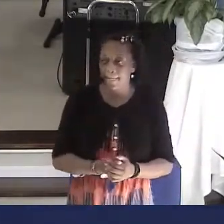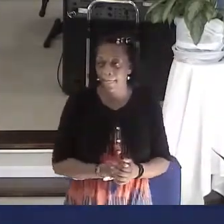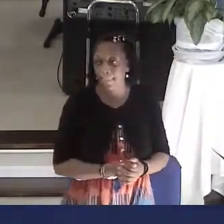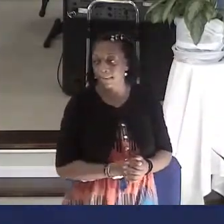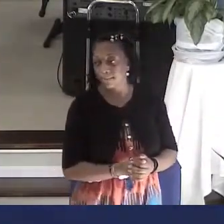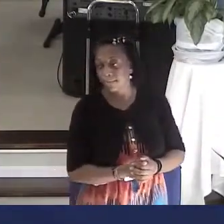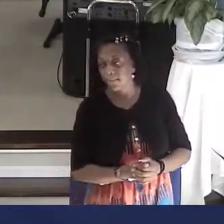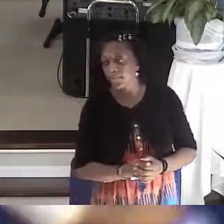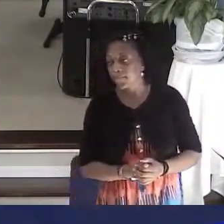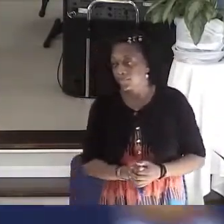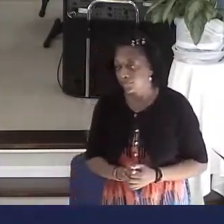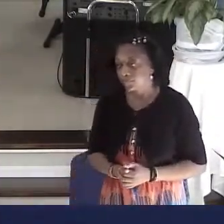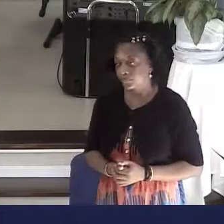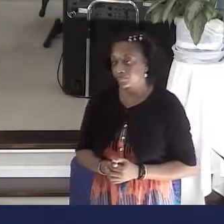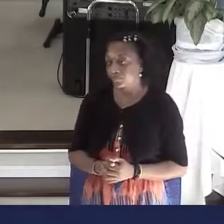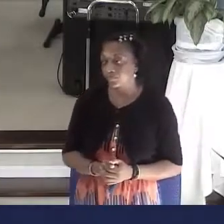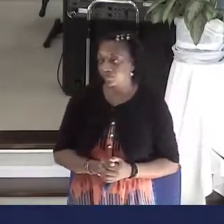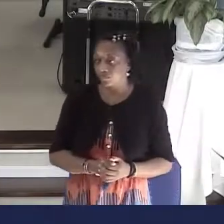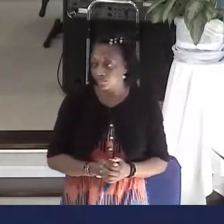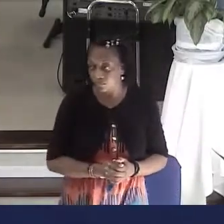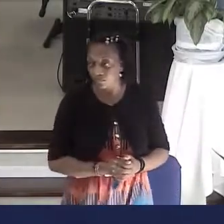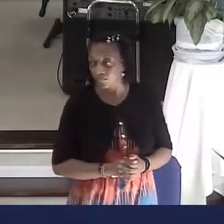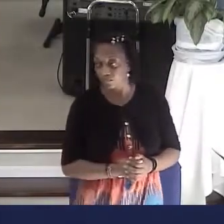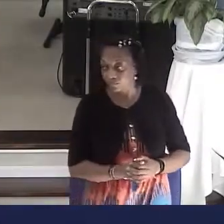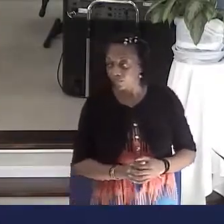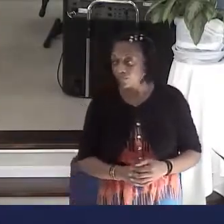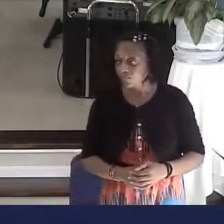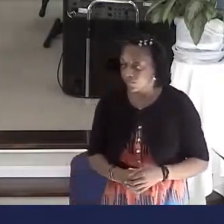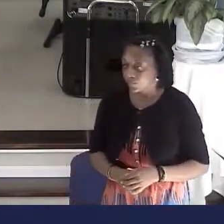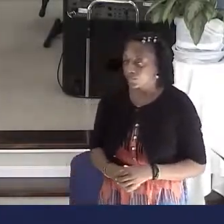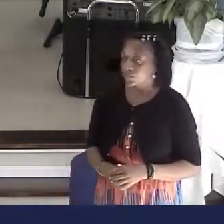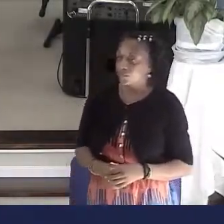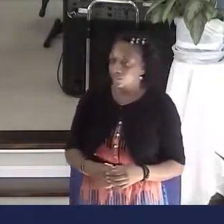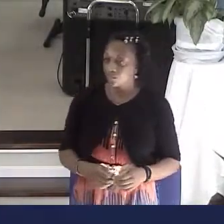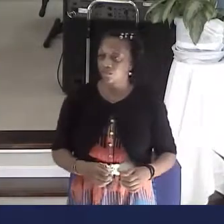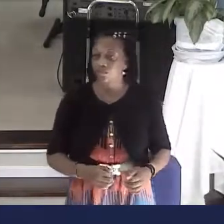When you hear that sound, make the shout!